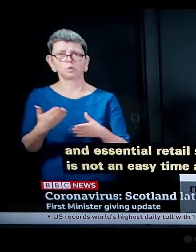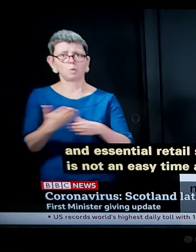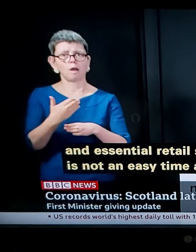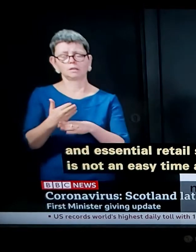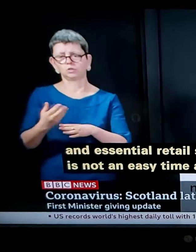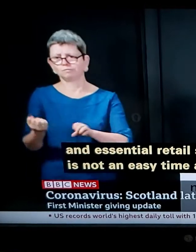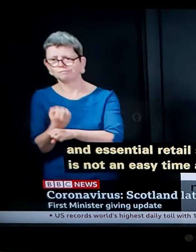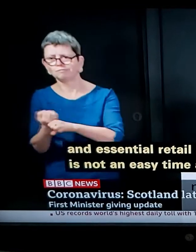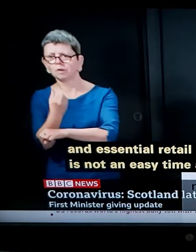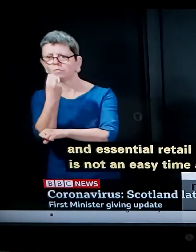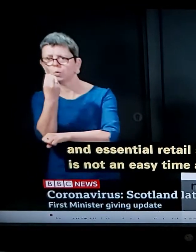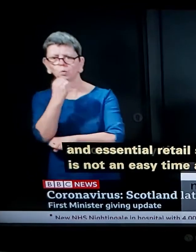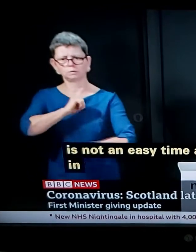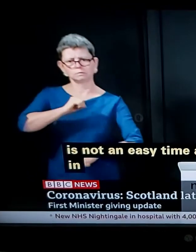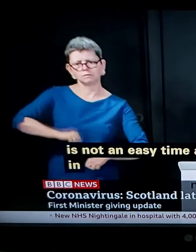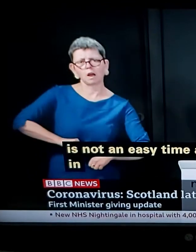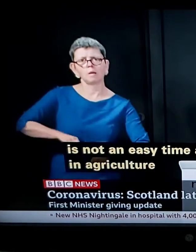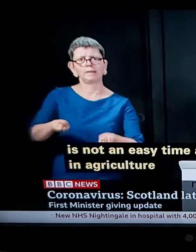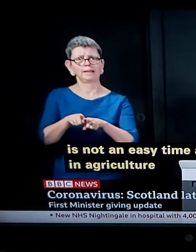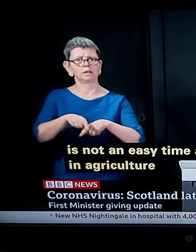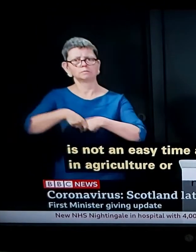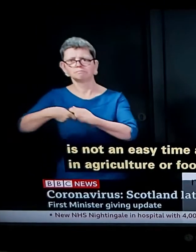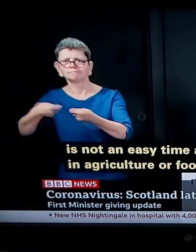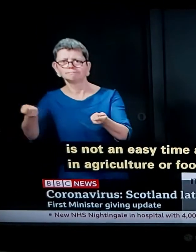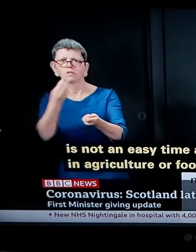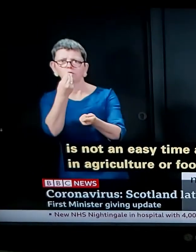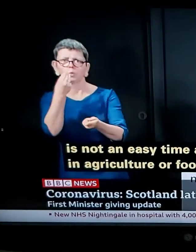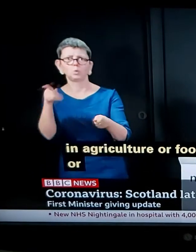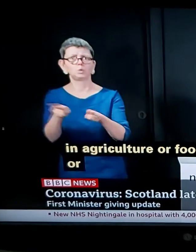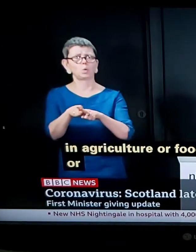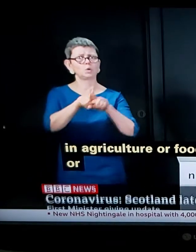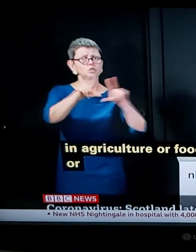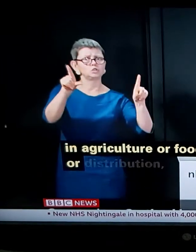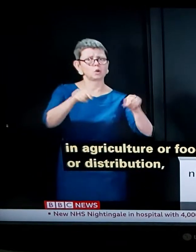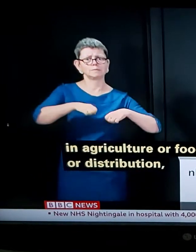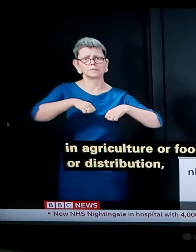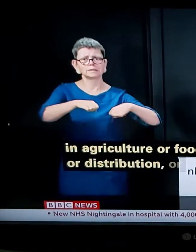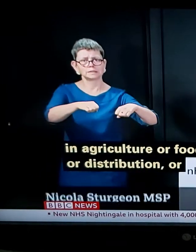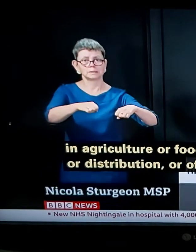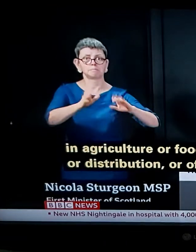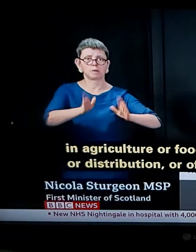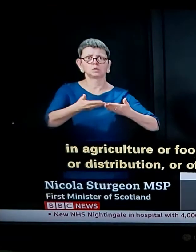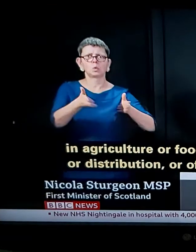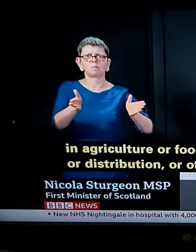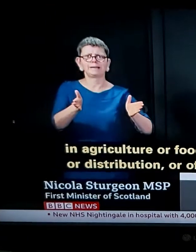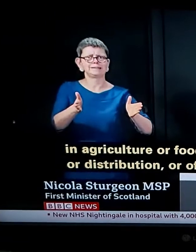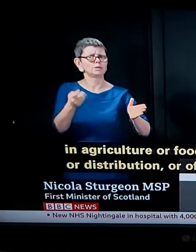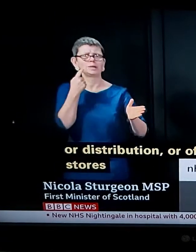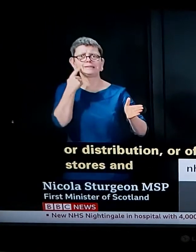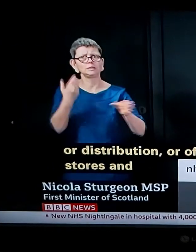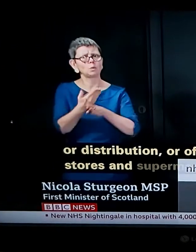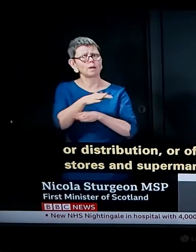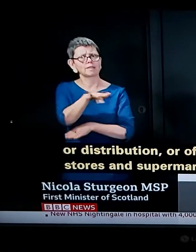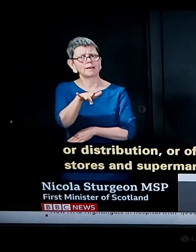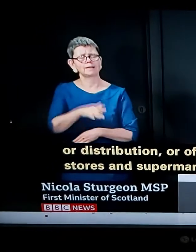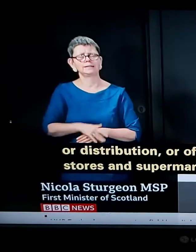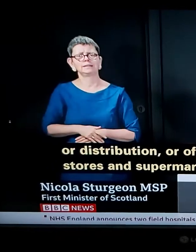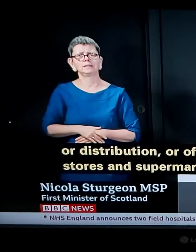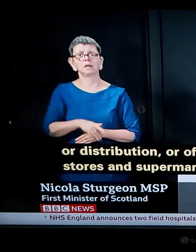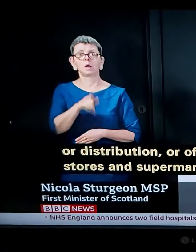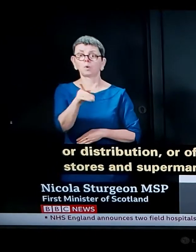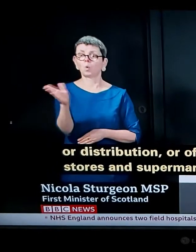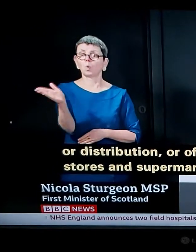manufacturing or distribution, or of course in stores and supermarkets that require to remain open. But what everybody in all of these